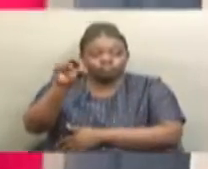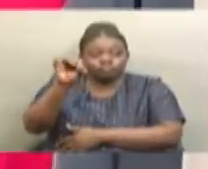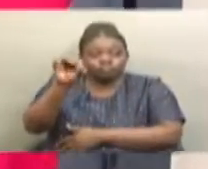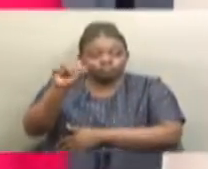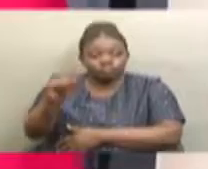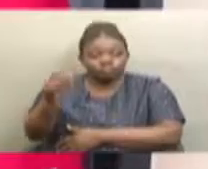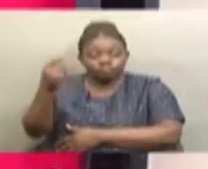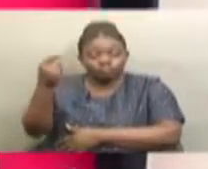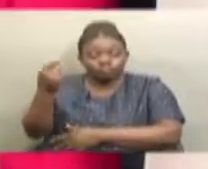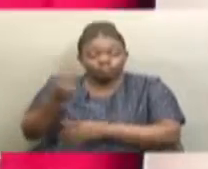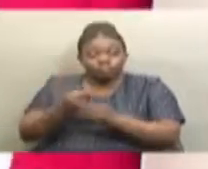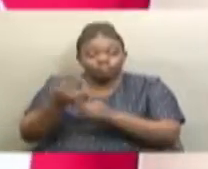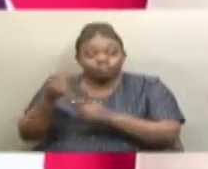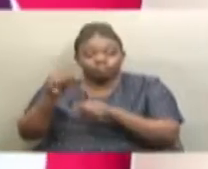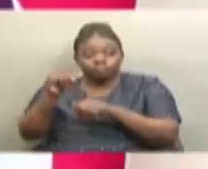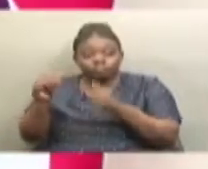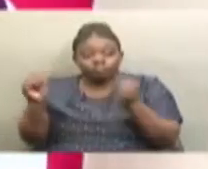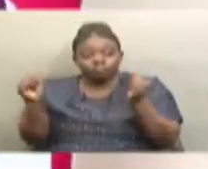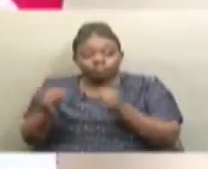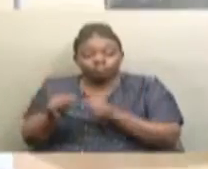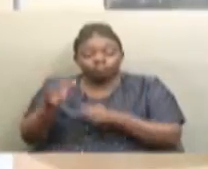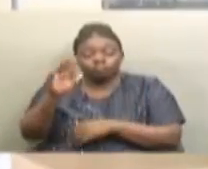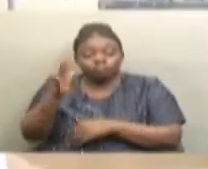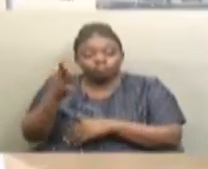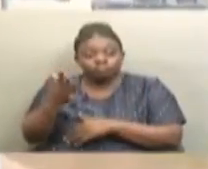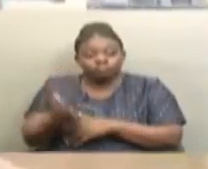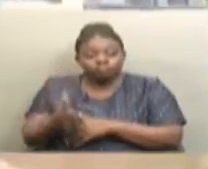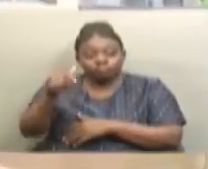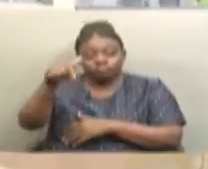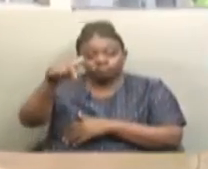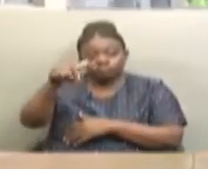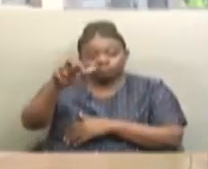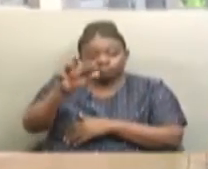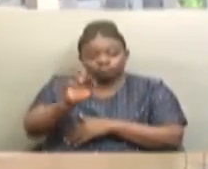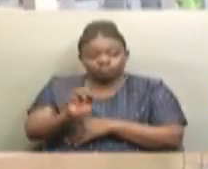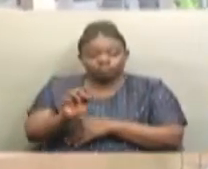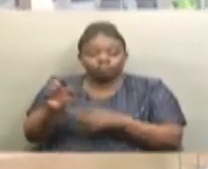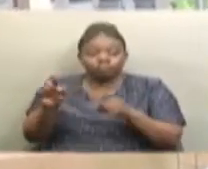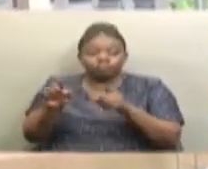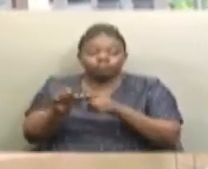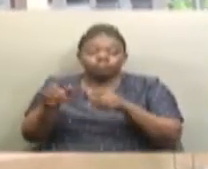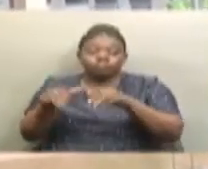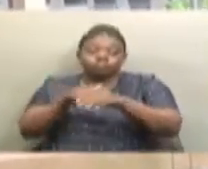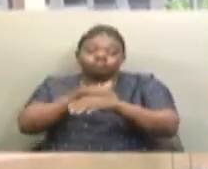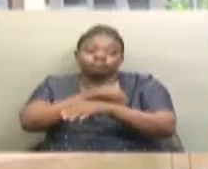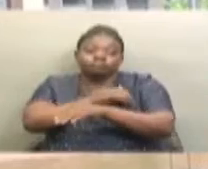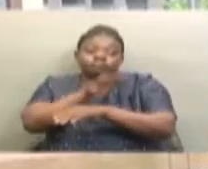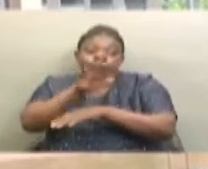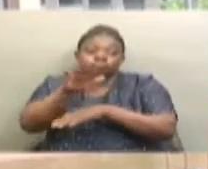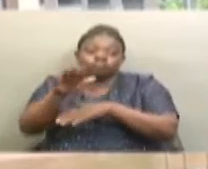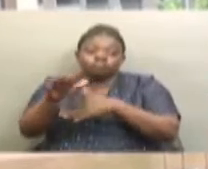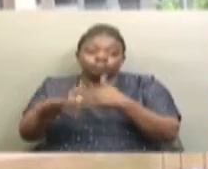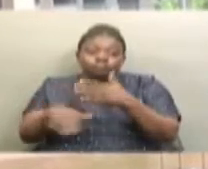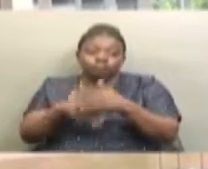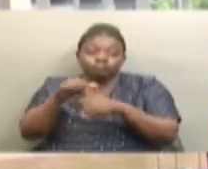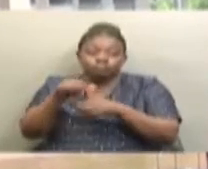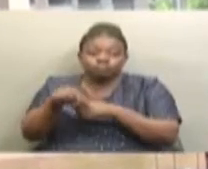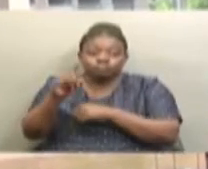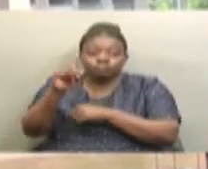mu mwezi bafuna abalwadde abasoba mu 15,578 era ng'eggombolola yonna erimu abantu